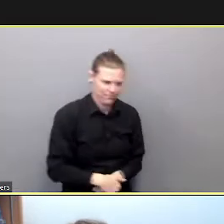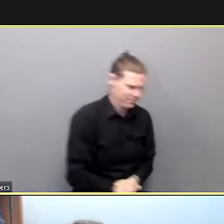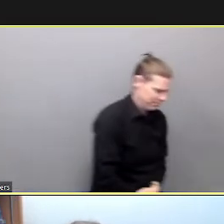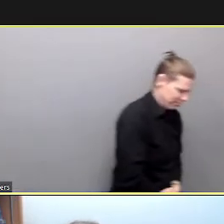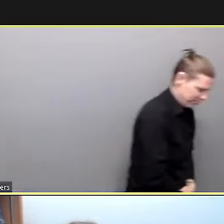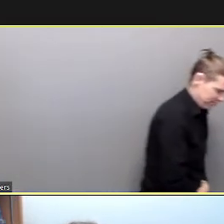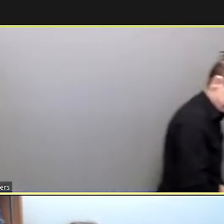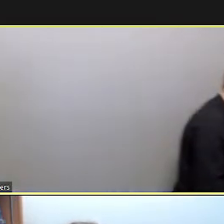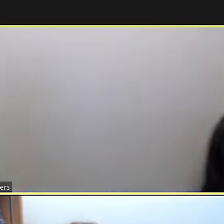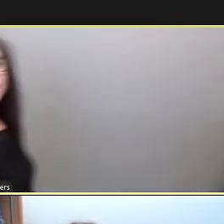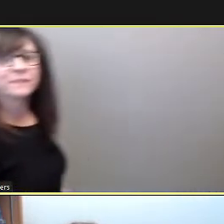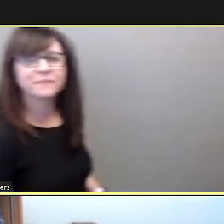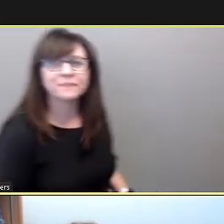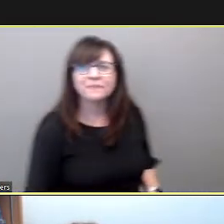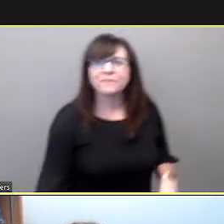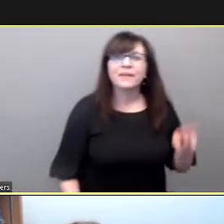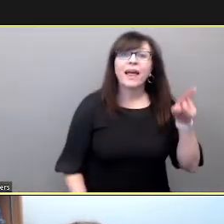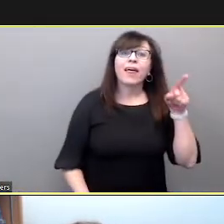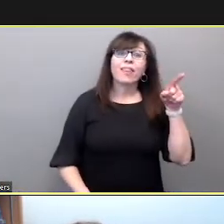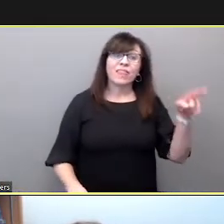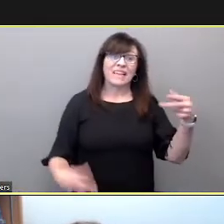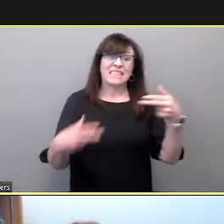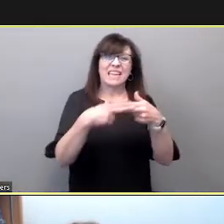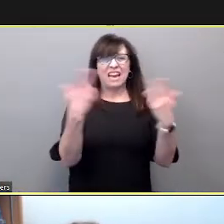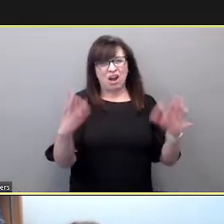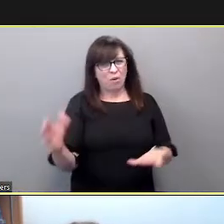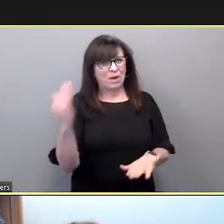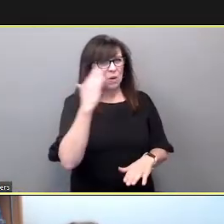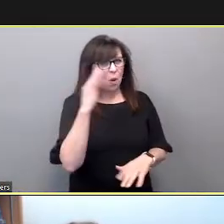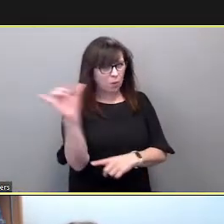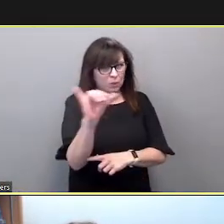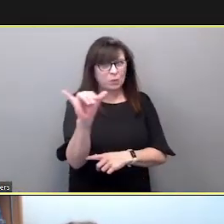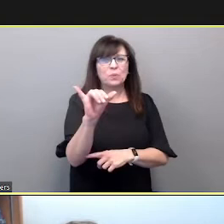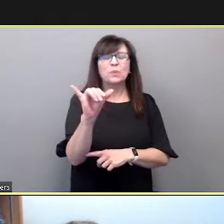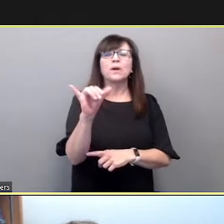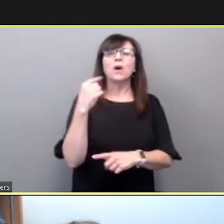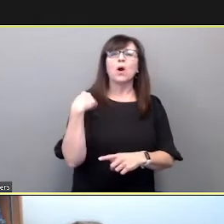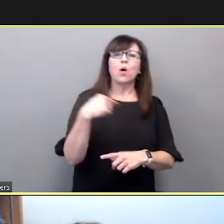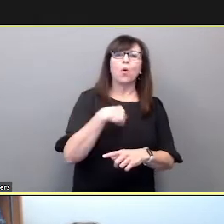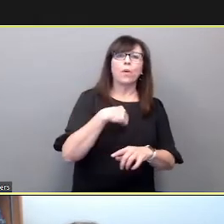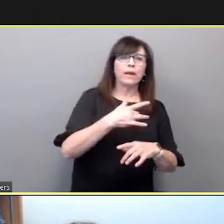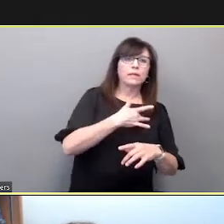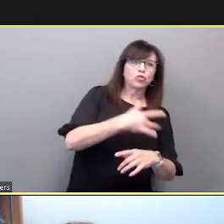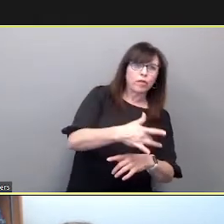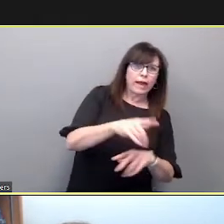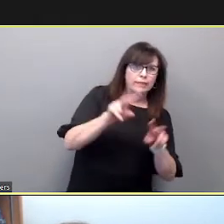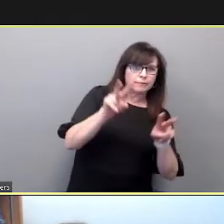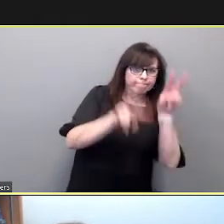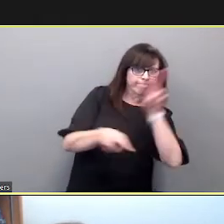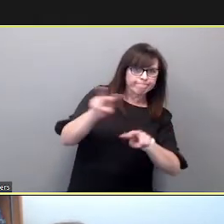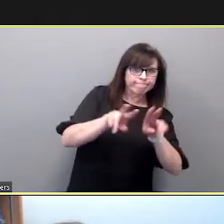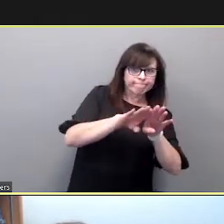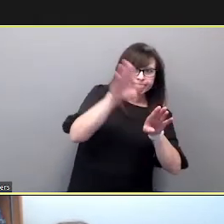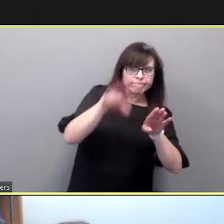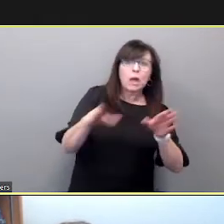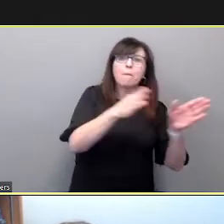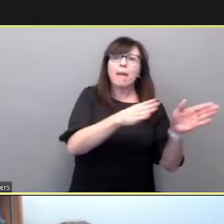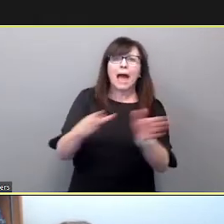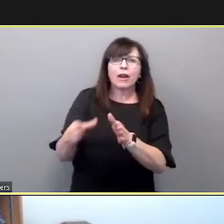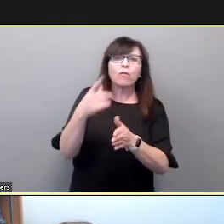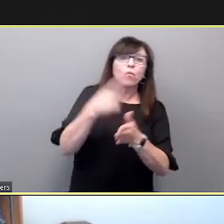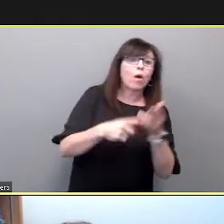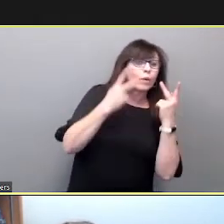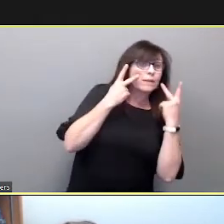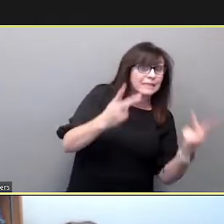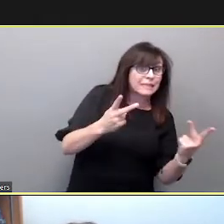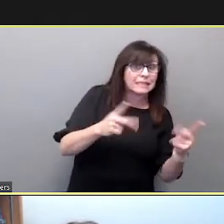And then this is also a slide you're familiar with. This is where we take, we trend out the pattern, or what have we seen in